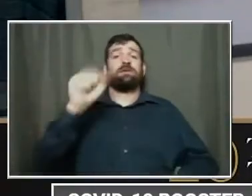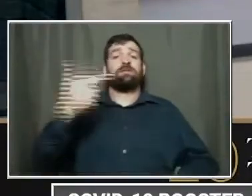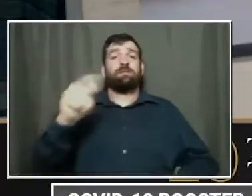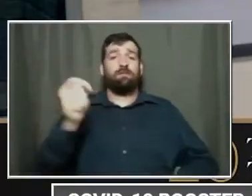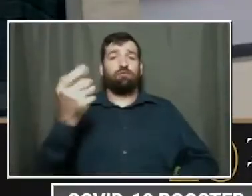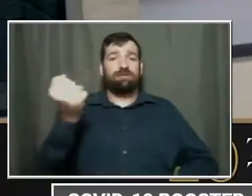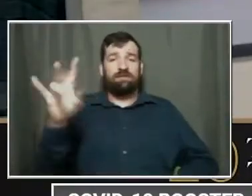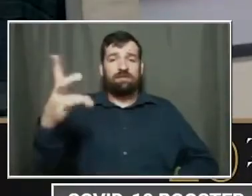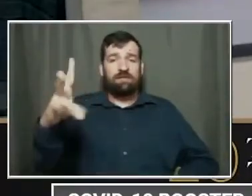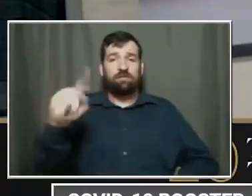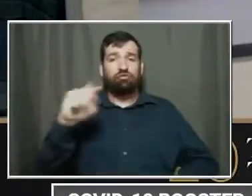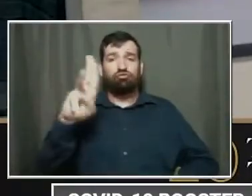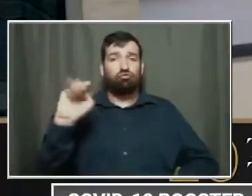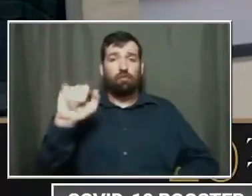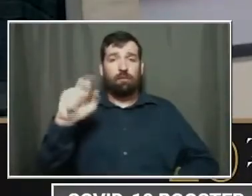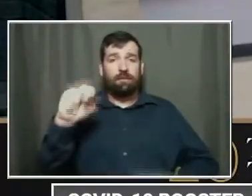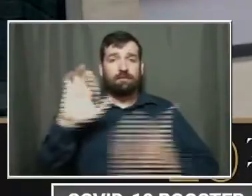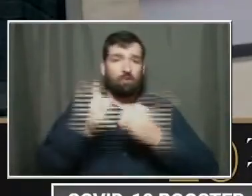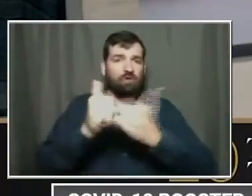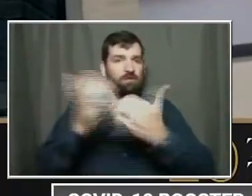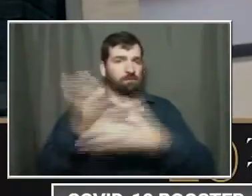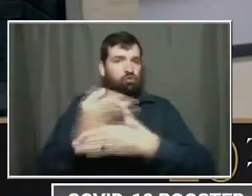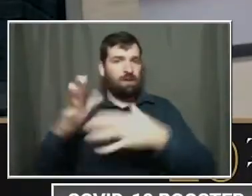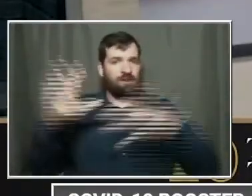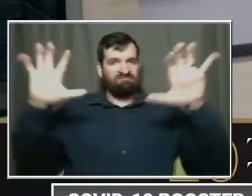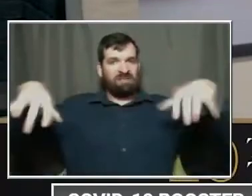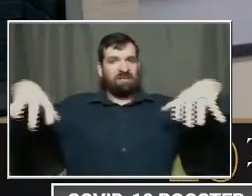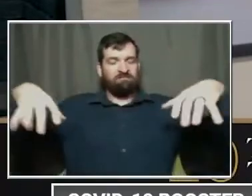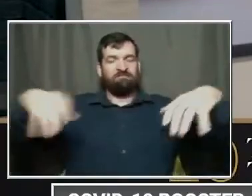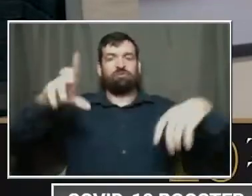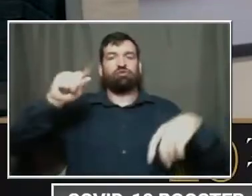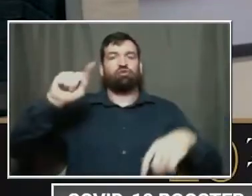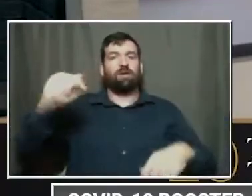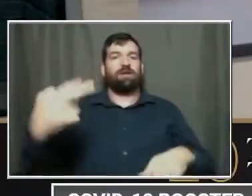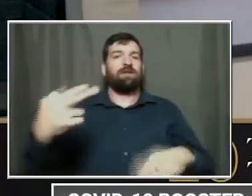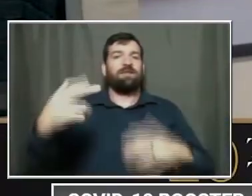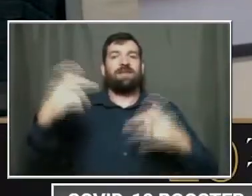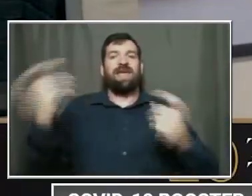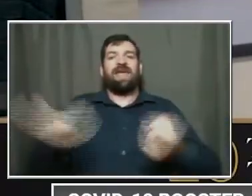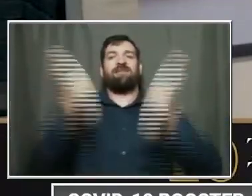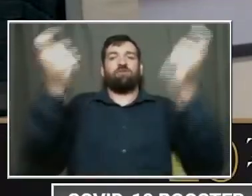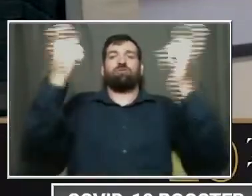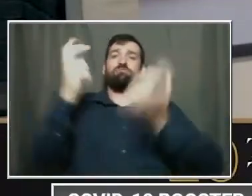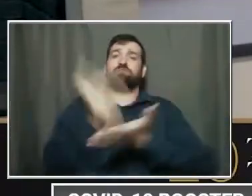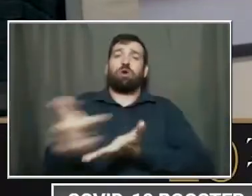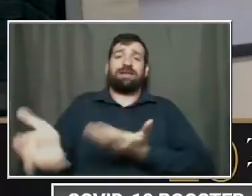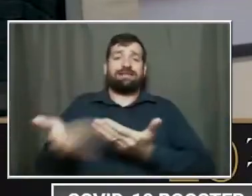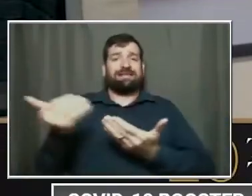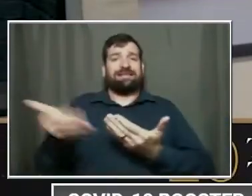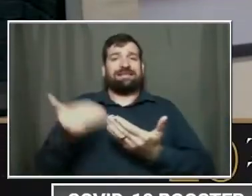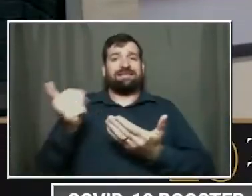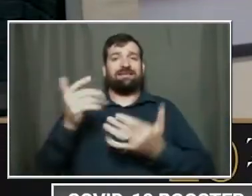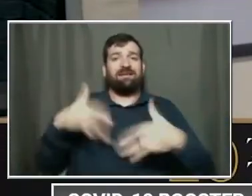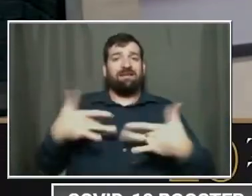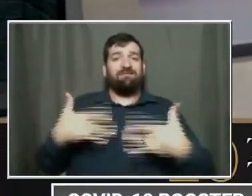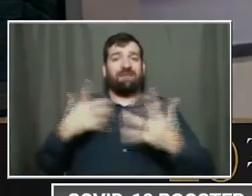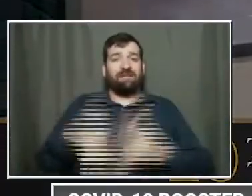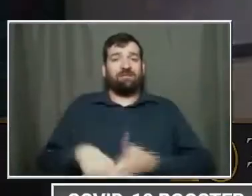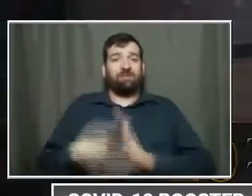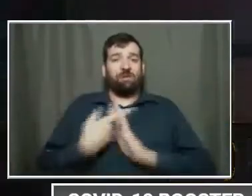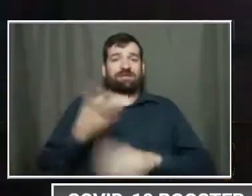Sports Complex between the stadiums, the 20th anniversary of Treads and Threads. Parking's easy. Event begins at